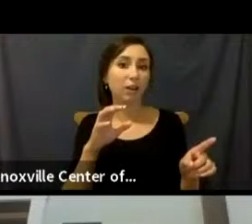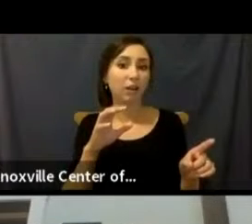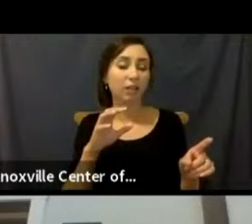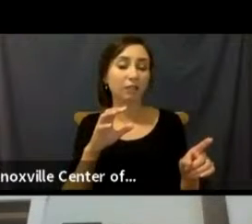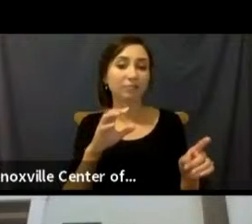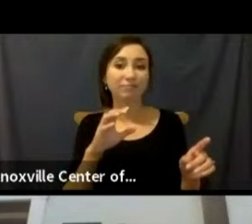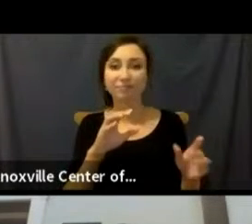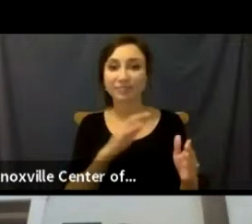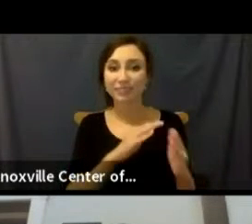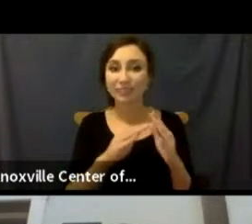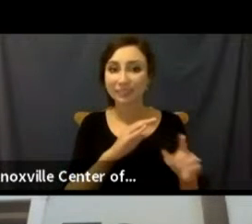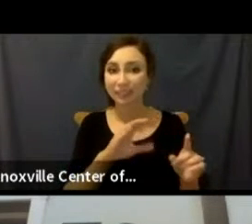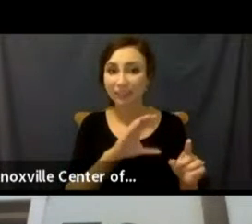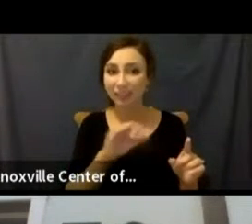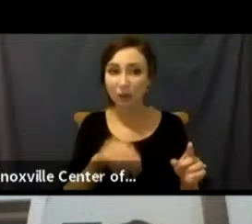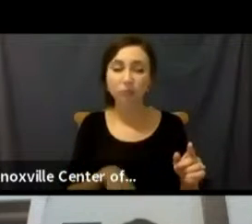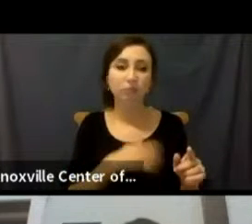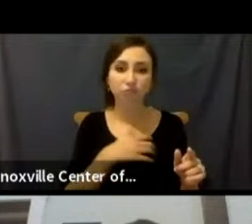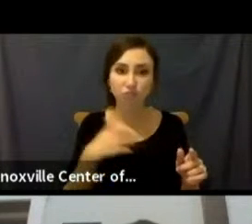of aldermen,